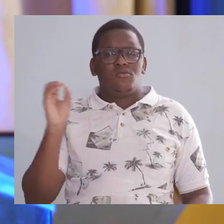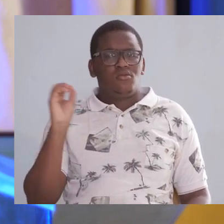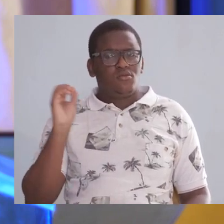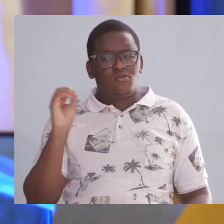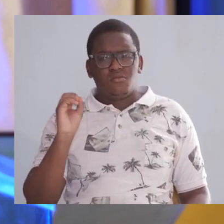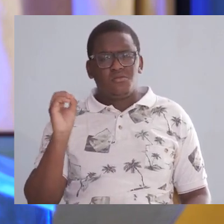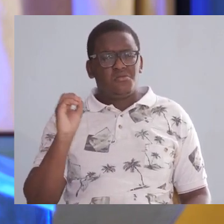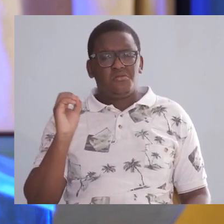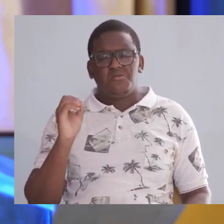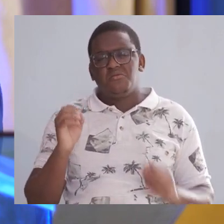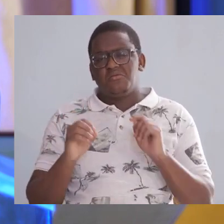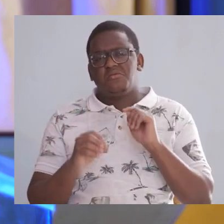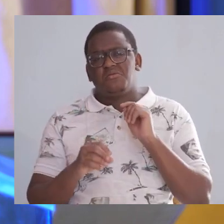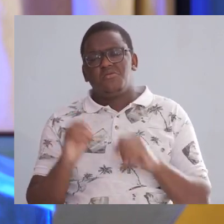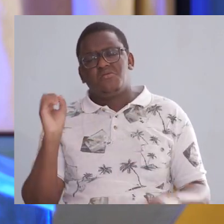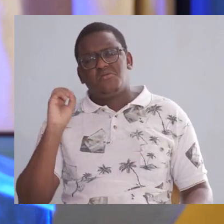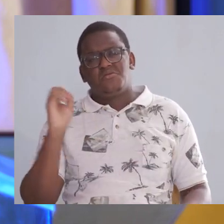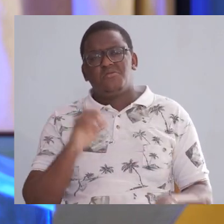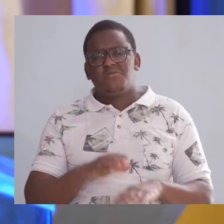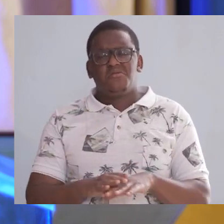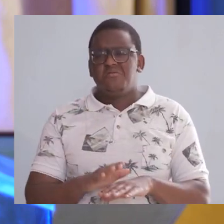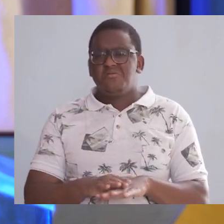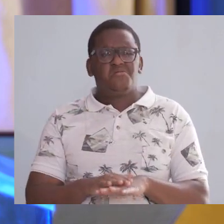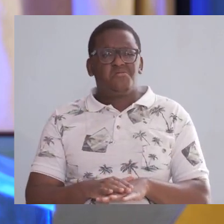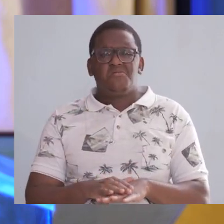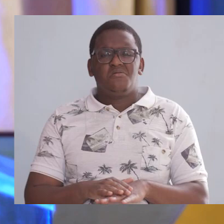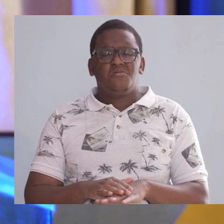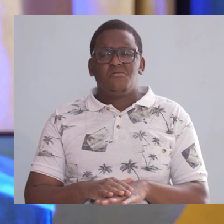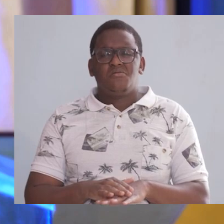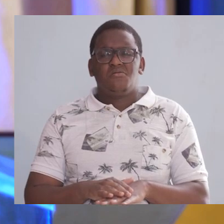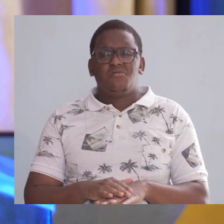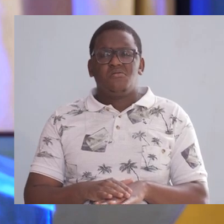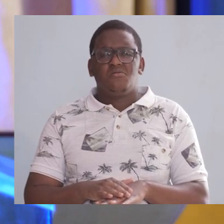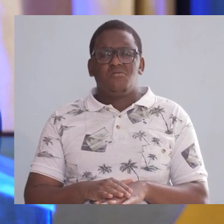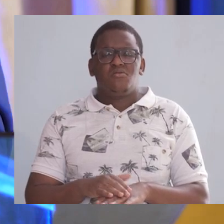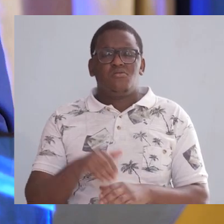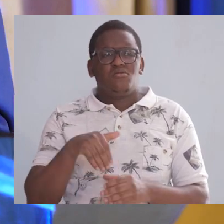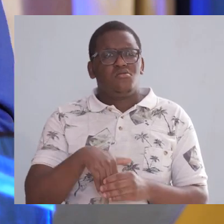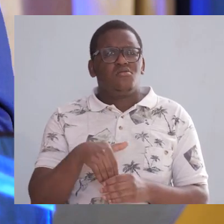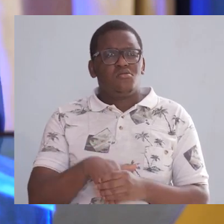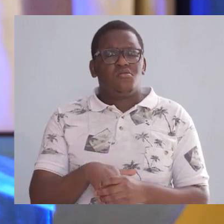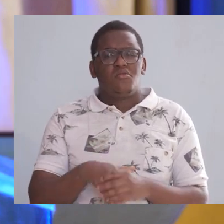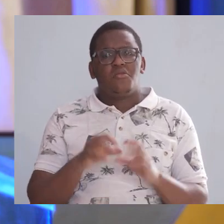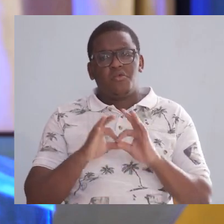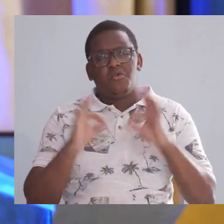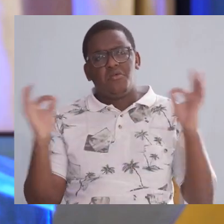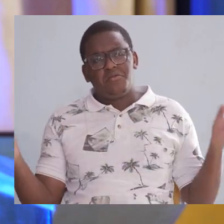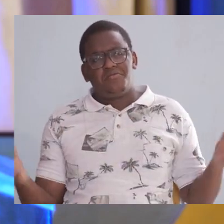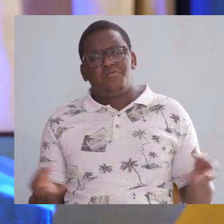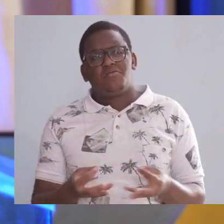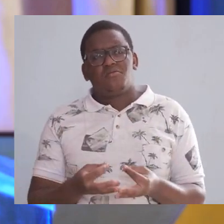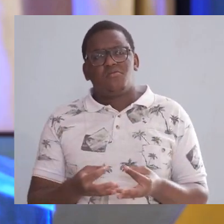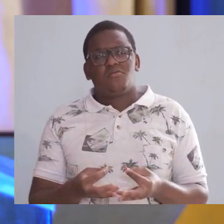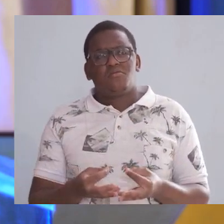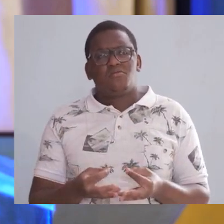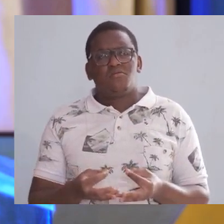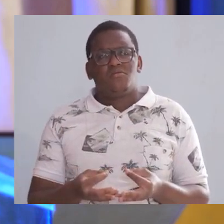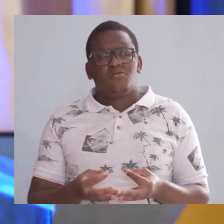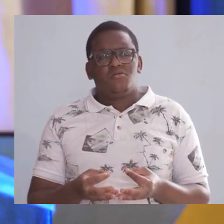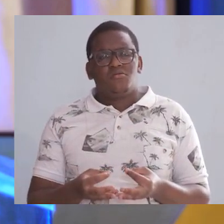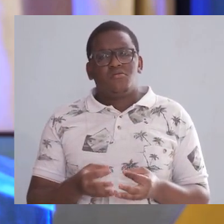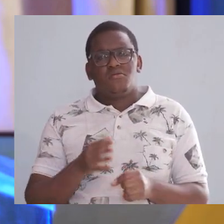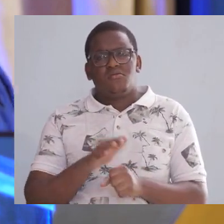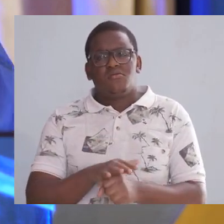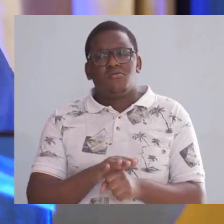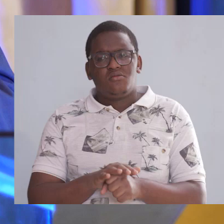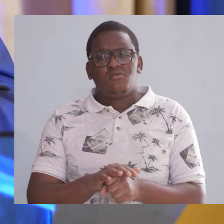well? Something is seemingly at work in their lives, in their families, behind the scenes, causing them not to